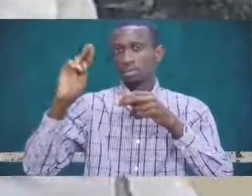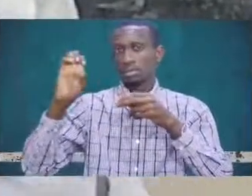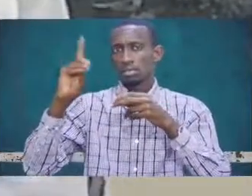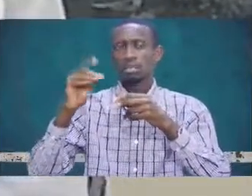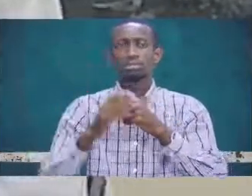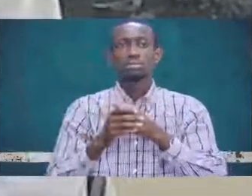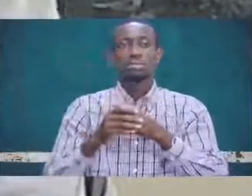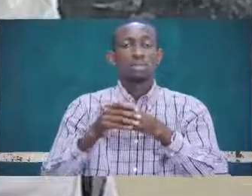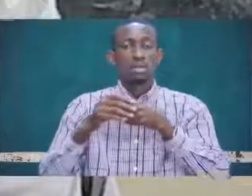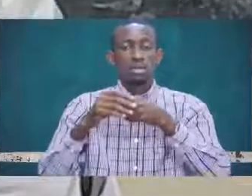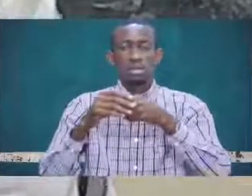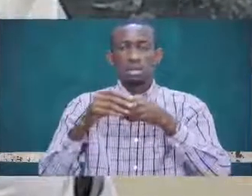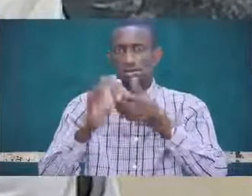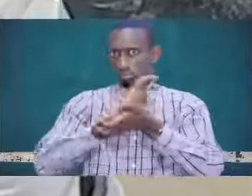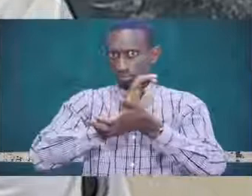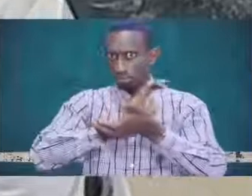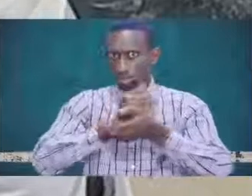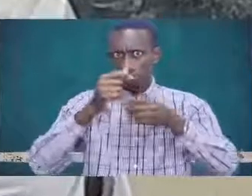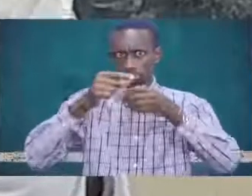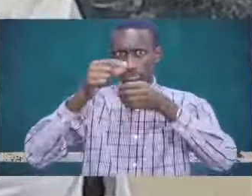is esophagus.